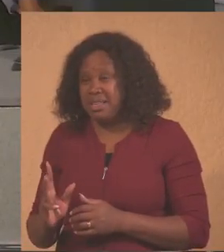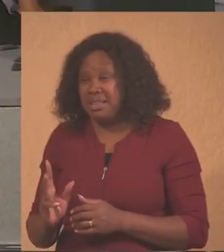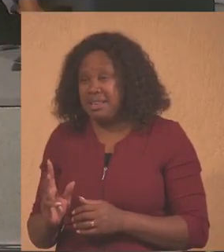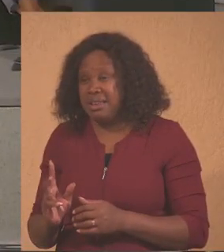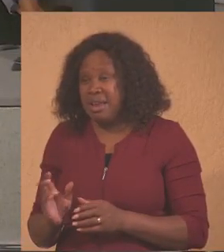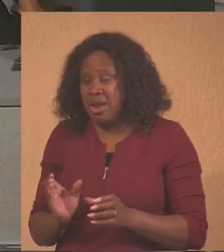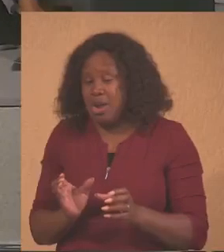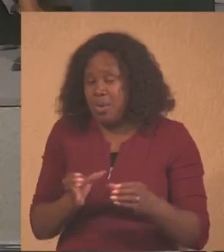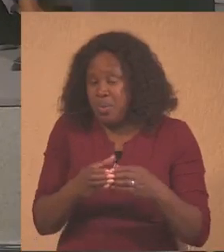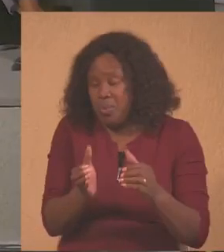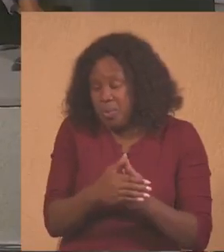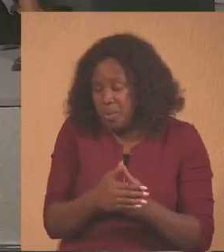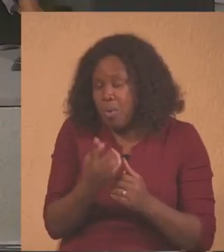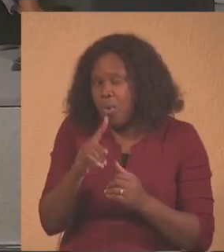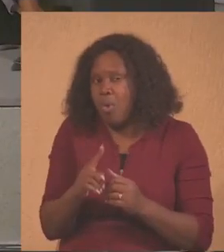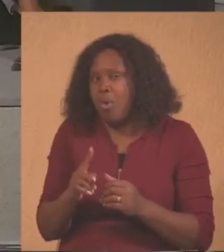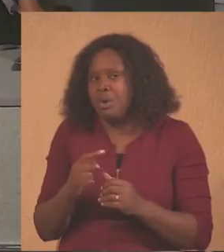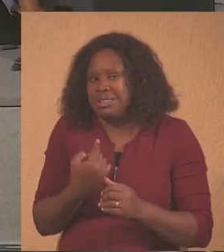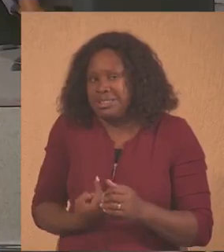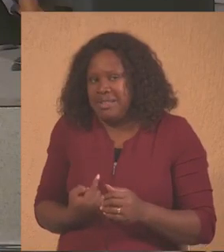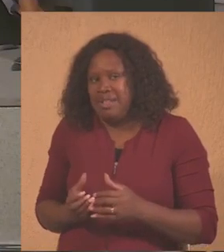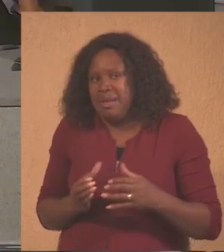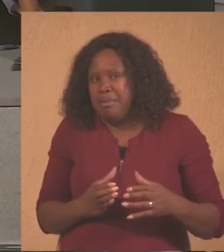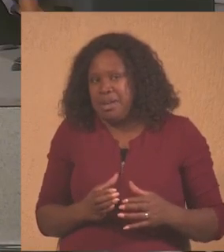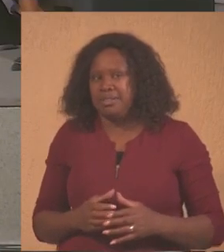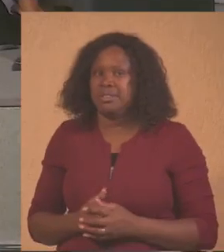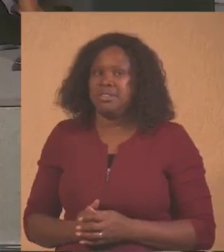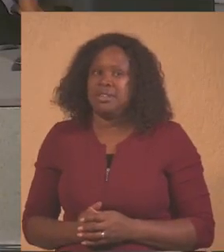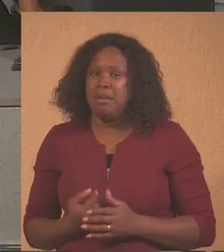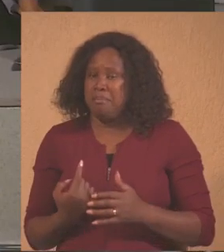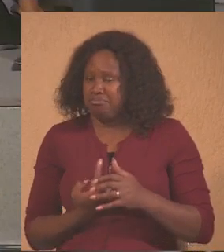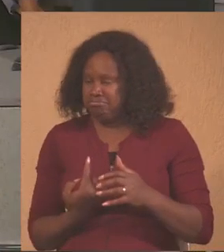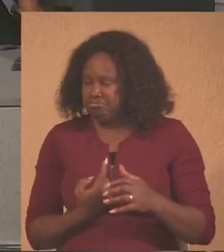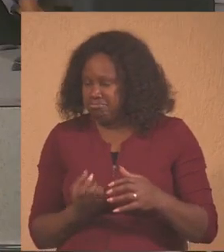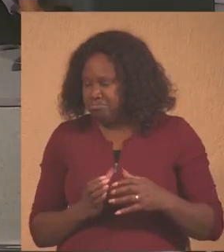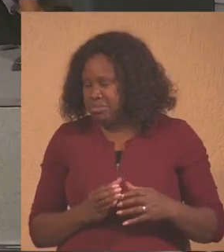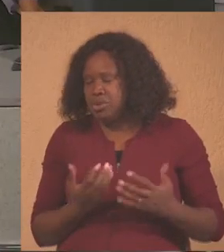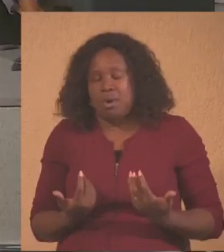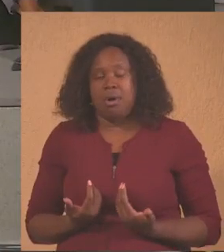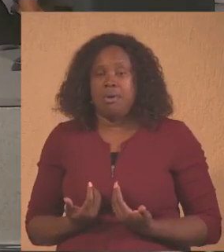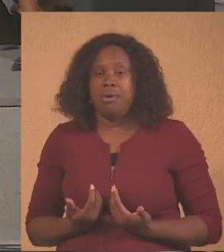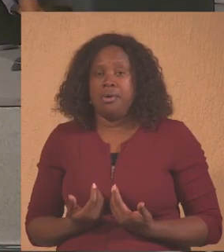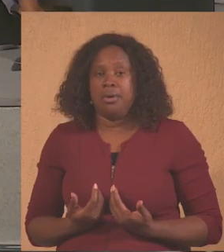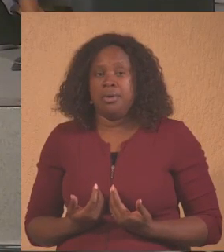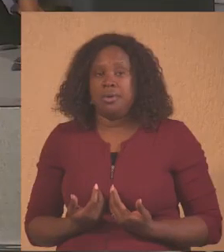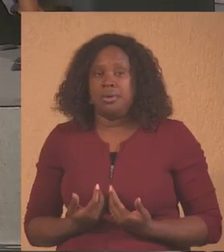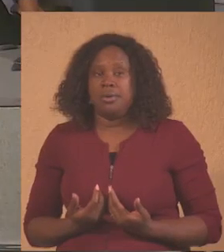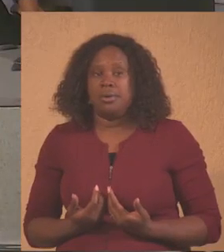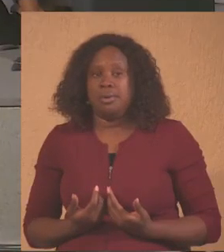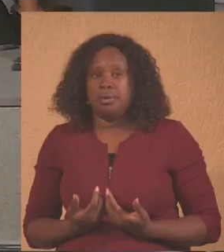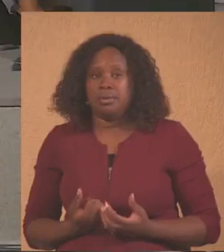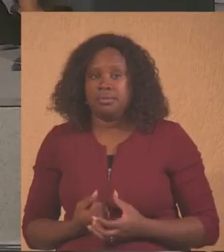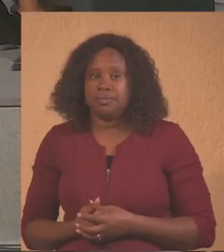self-isolating, does the surveillance team continue monitoring, being in contact, or what is the procedure